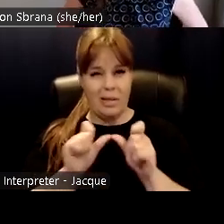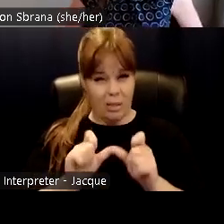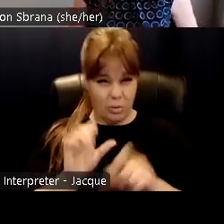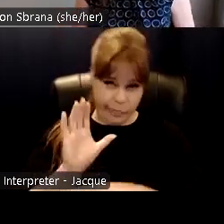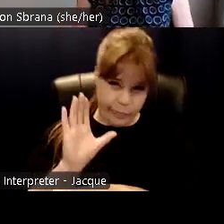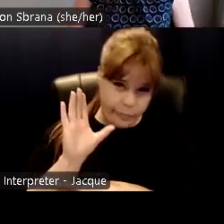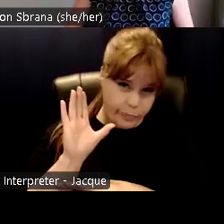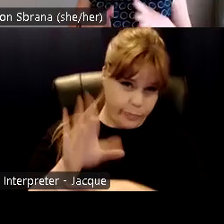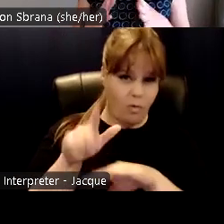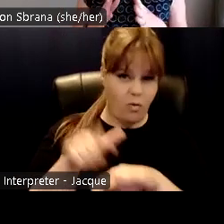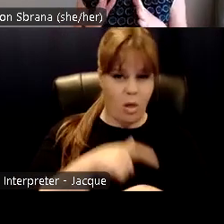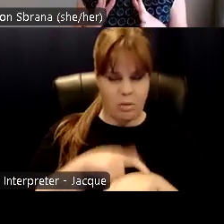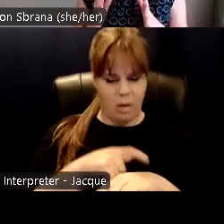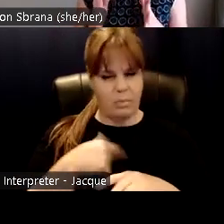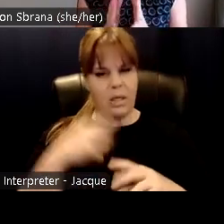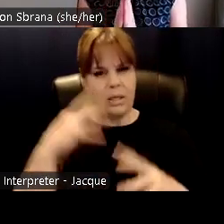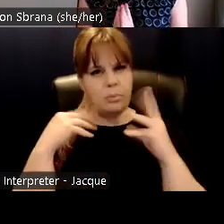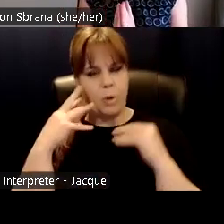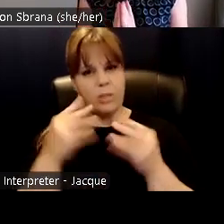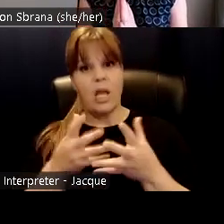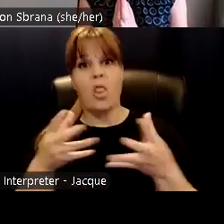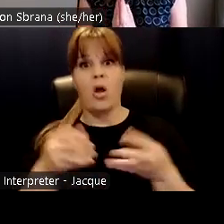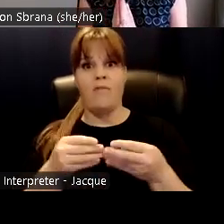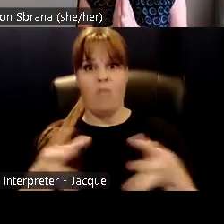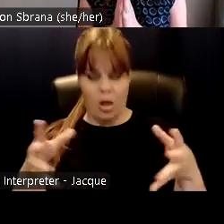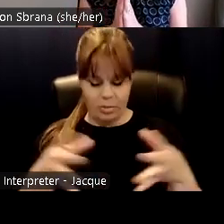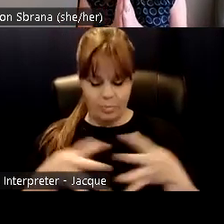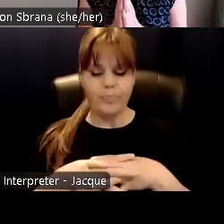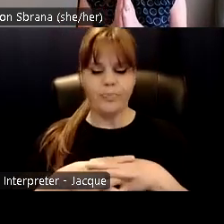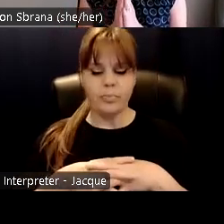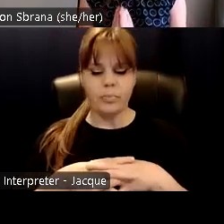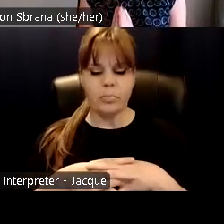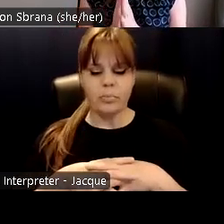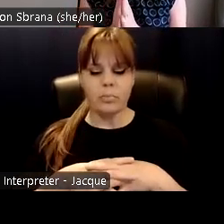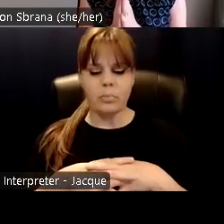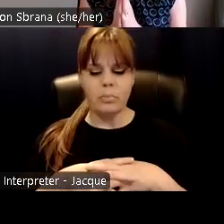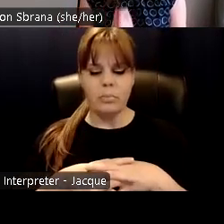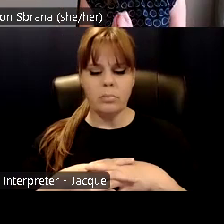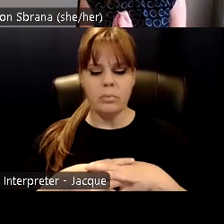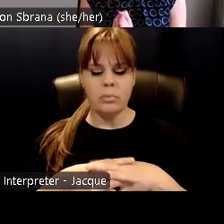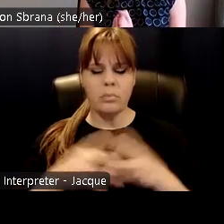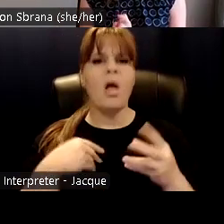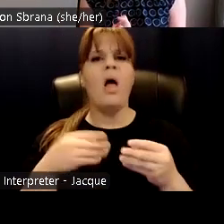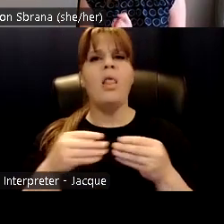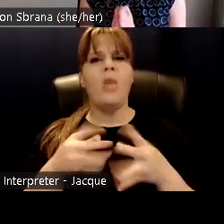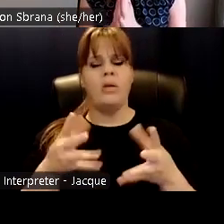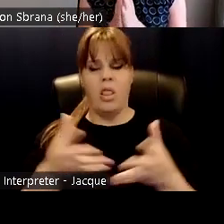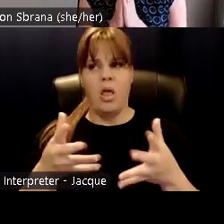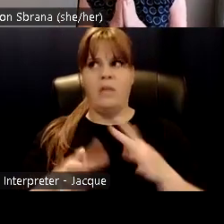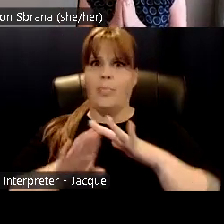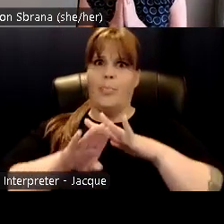loss. And I lost a lot of essential components of